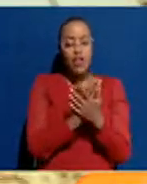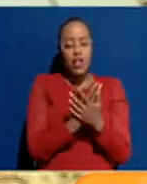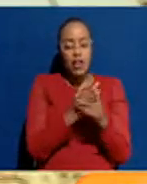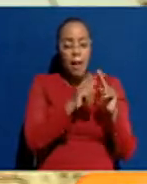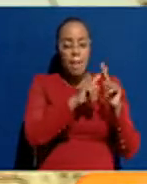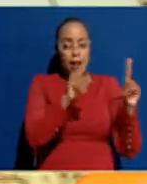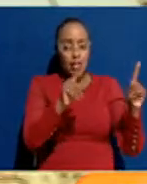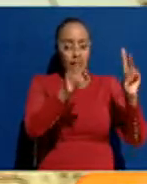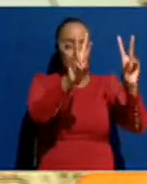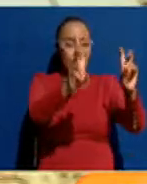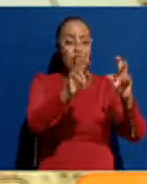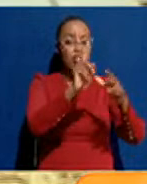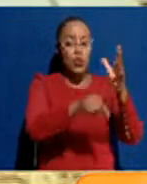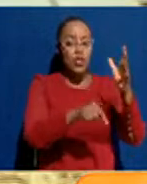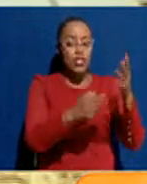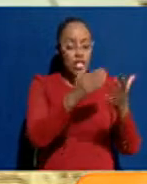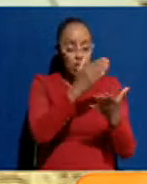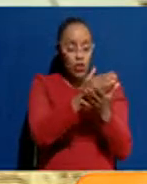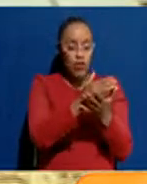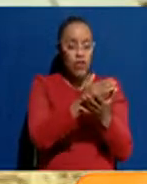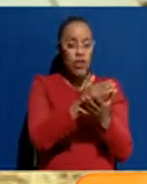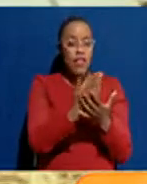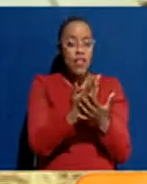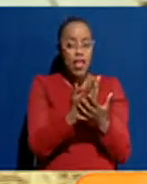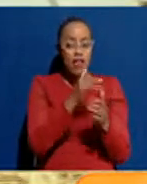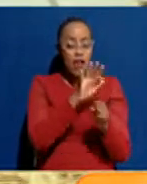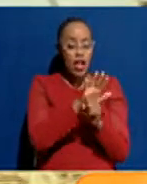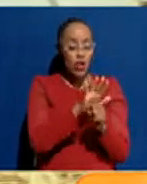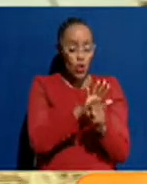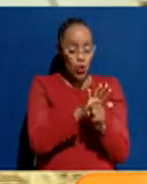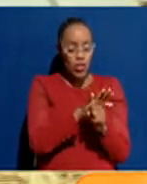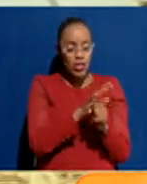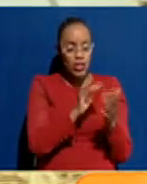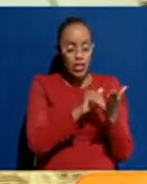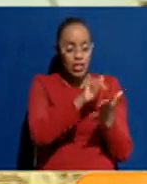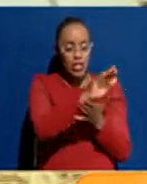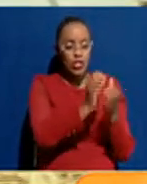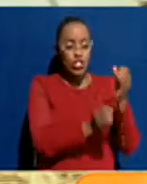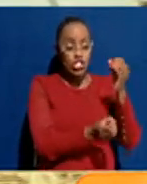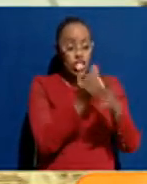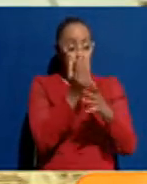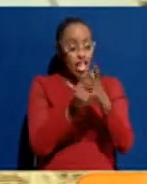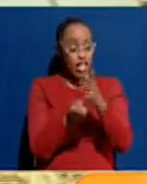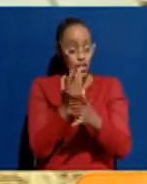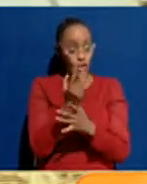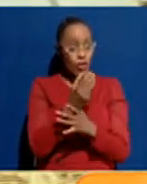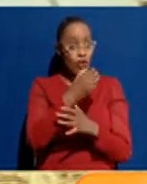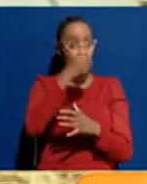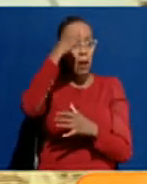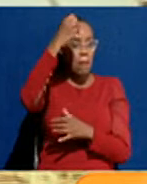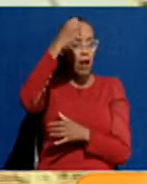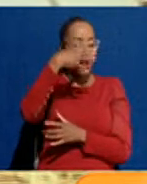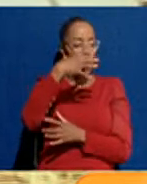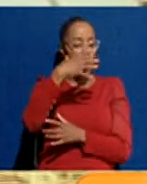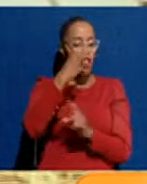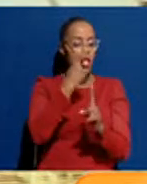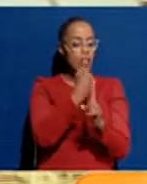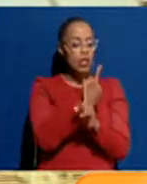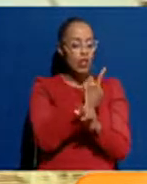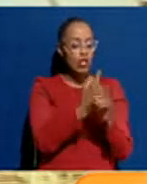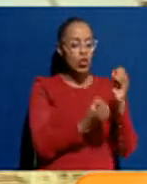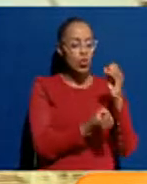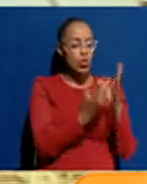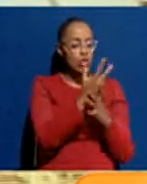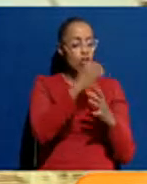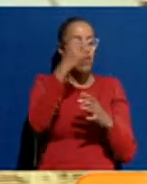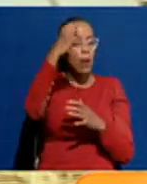But the whole issue is that really, the bulk of it goes to generation. Mm-hmm. And when you go to generation, the different sources of power, and